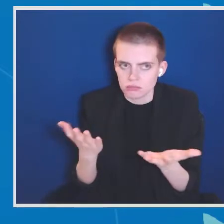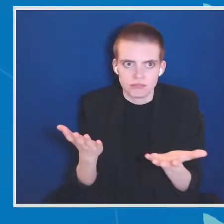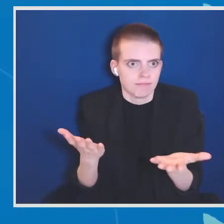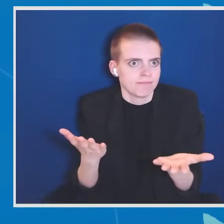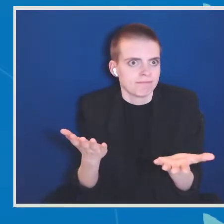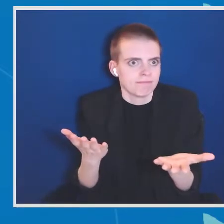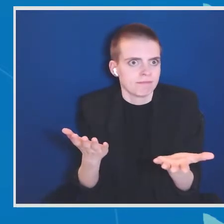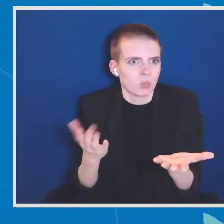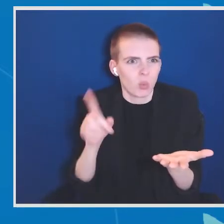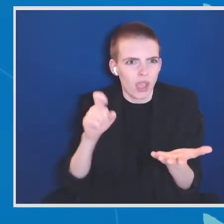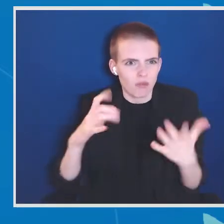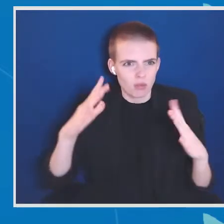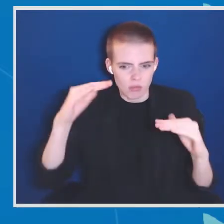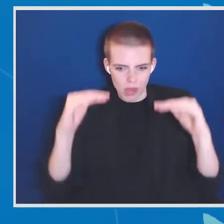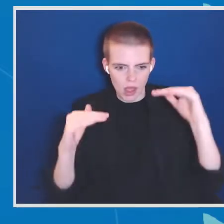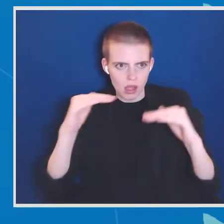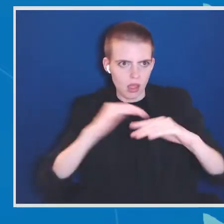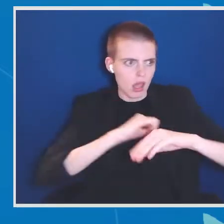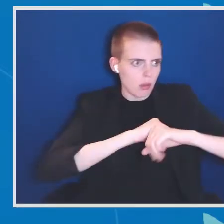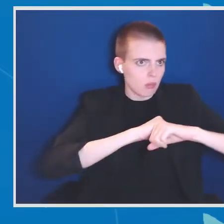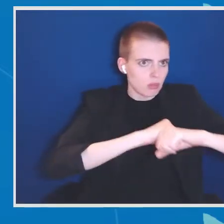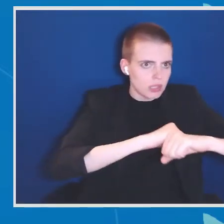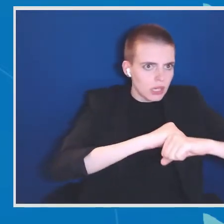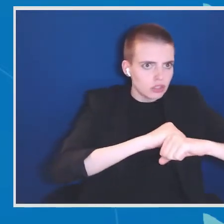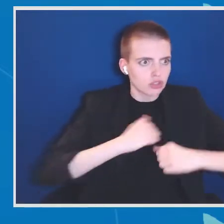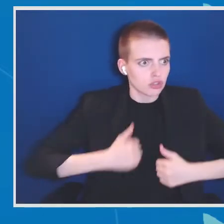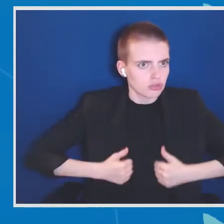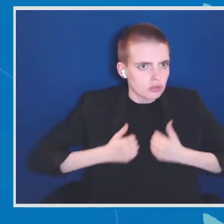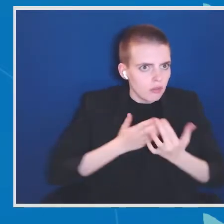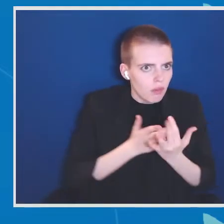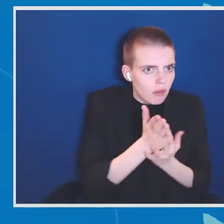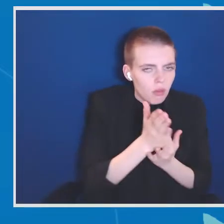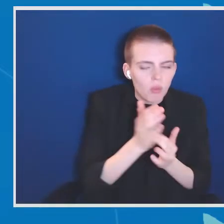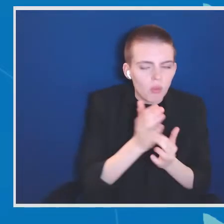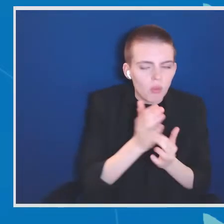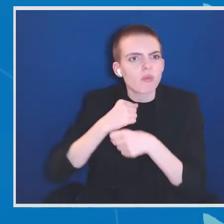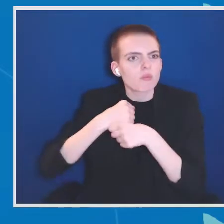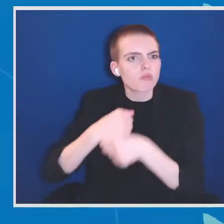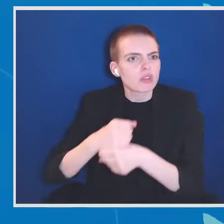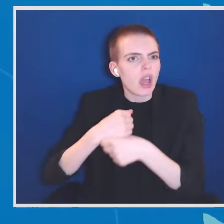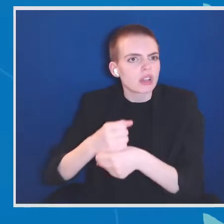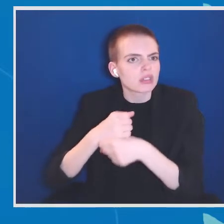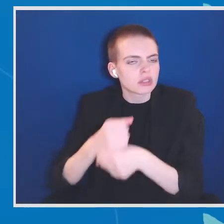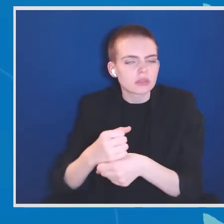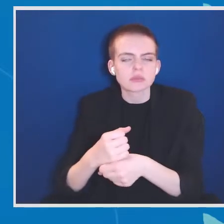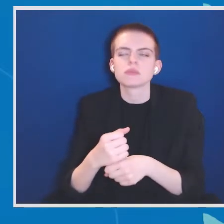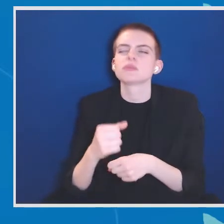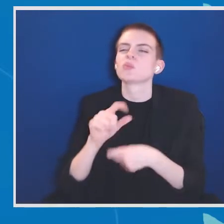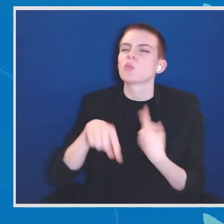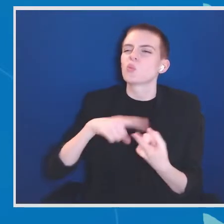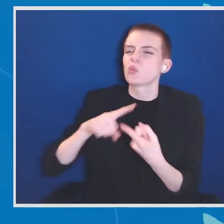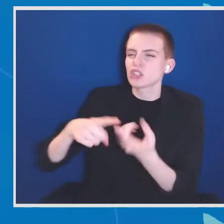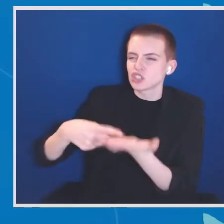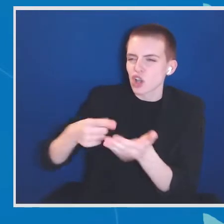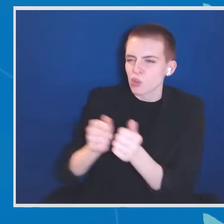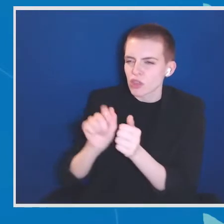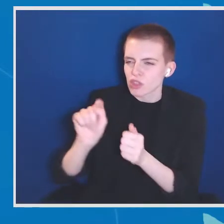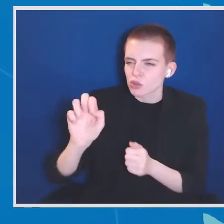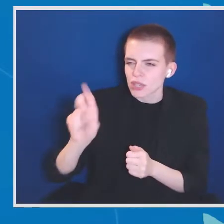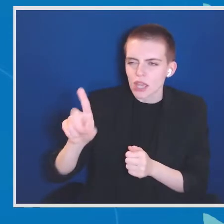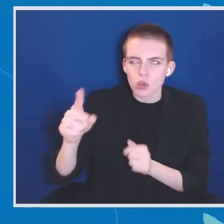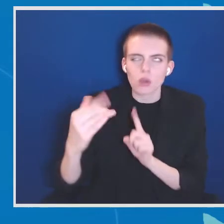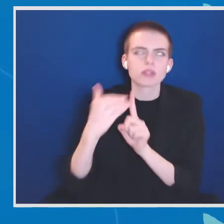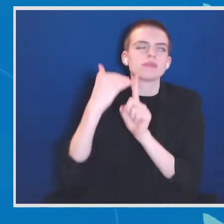protection with production. But when I talk to you, Ted, one of the things you always remind us is that in doing that, you can always